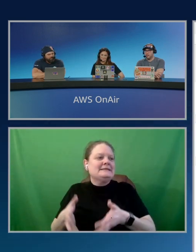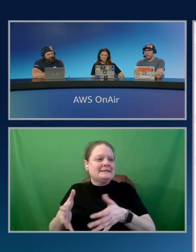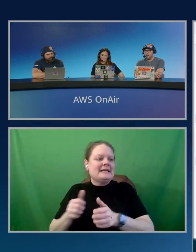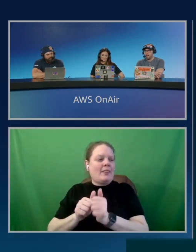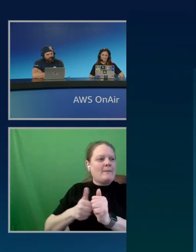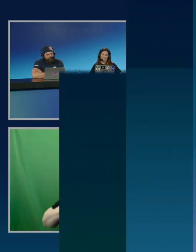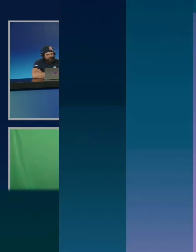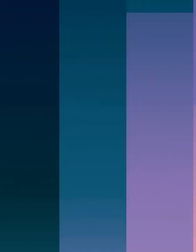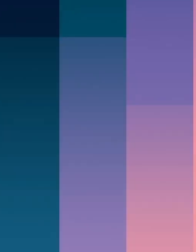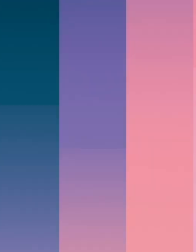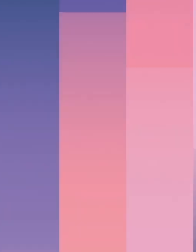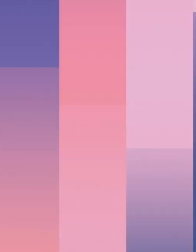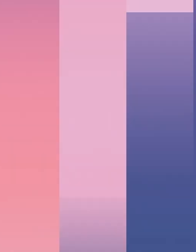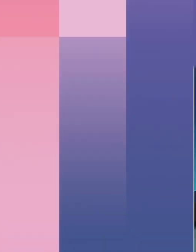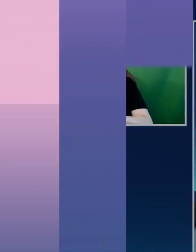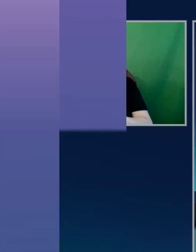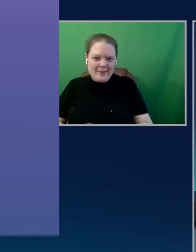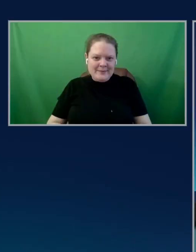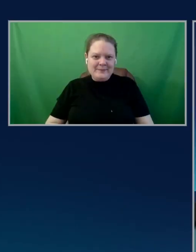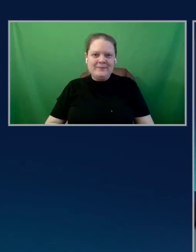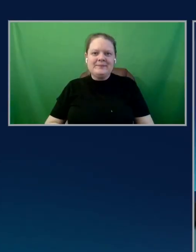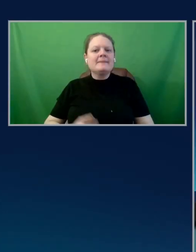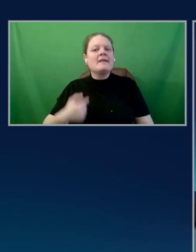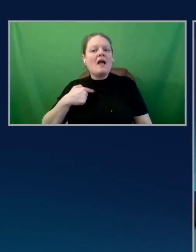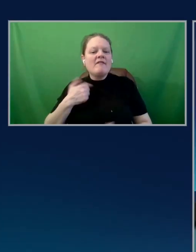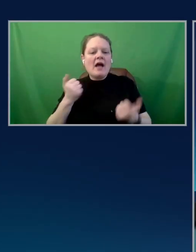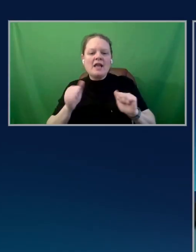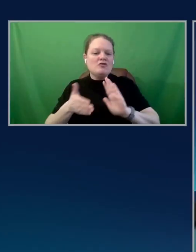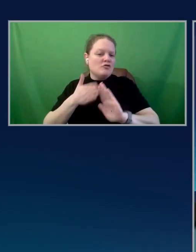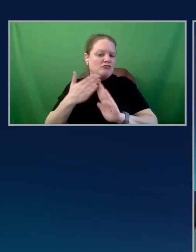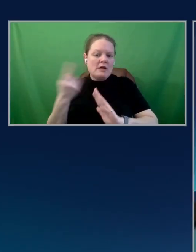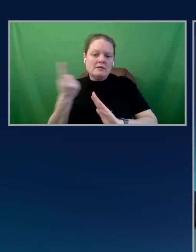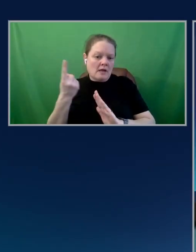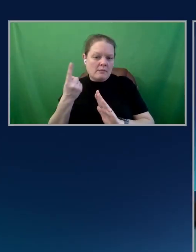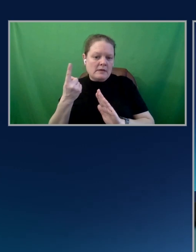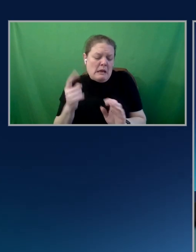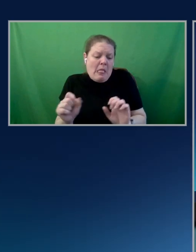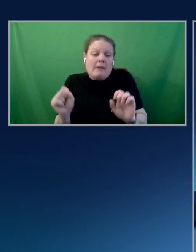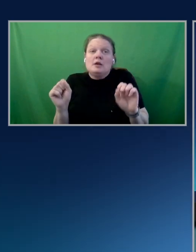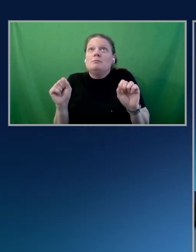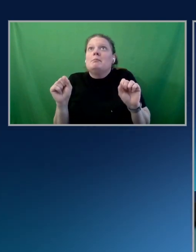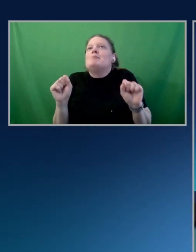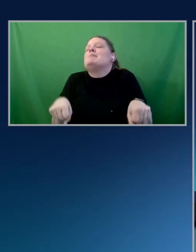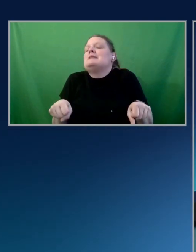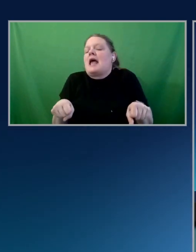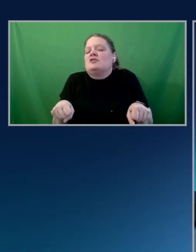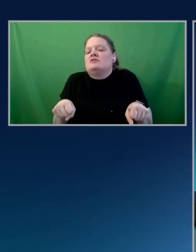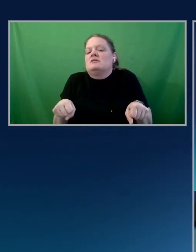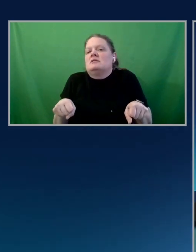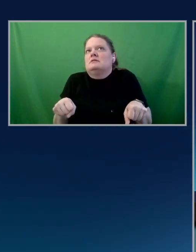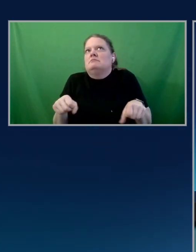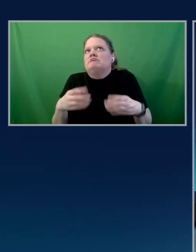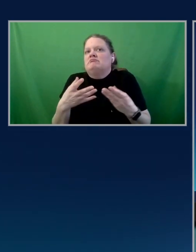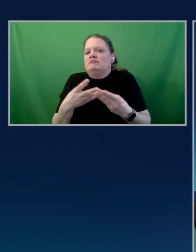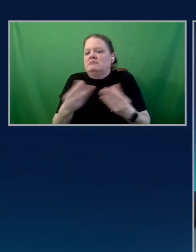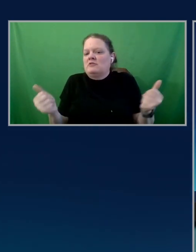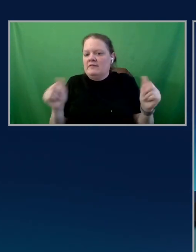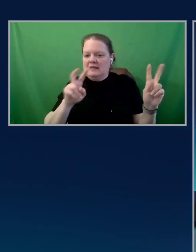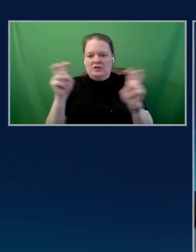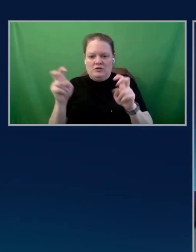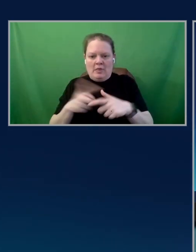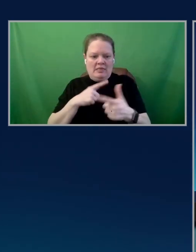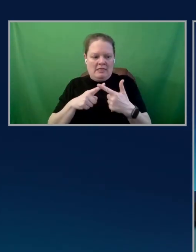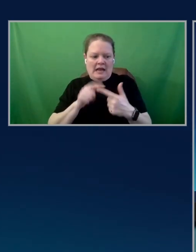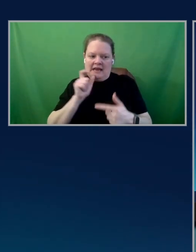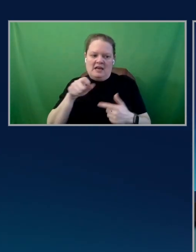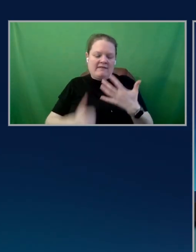time. And if I can just run something that potentially comes out and fixes this, then I didn't have to